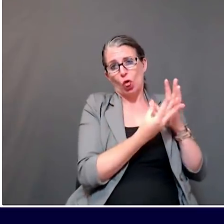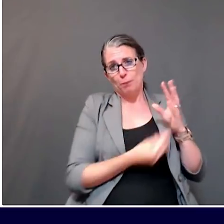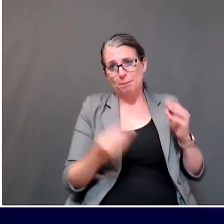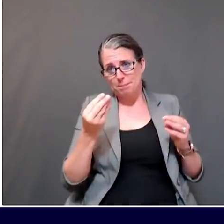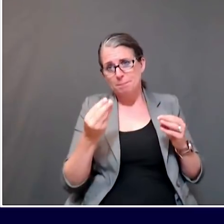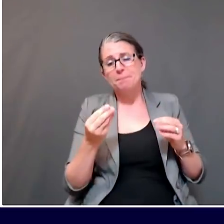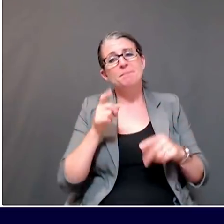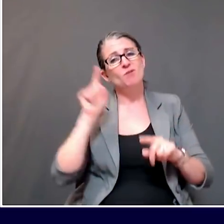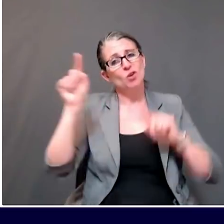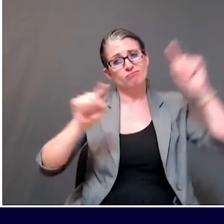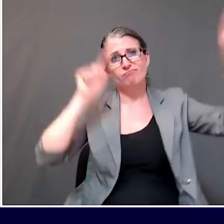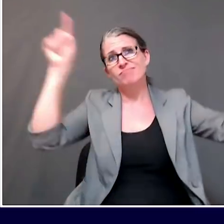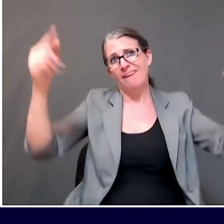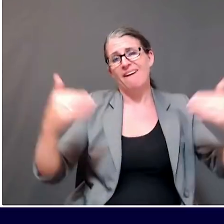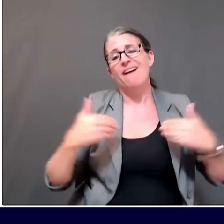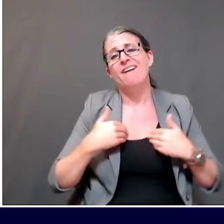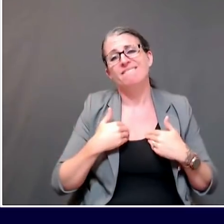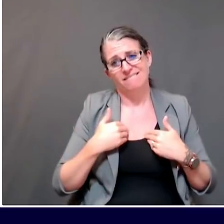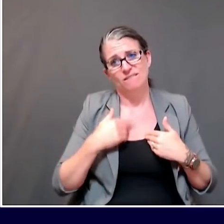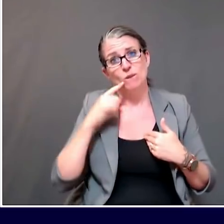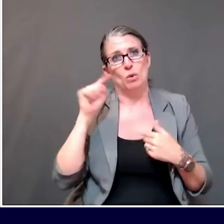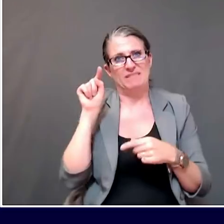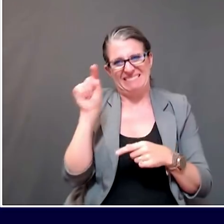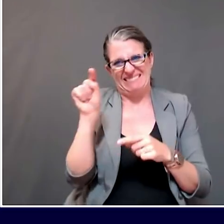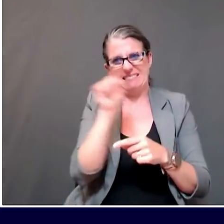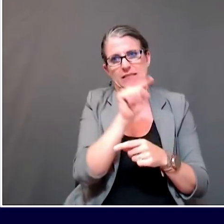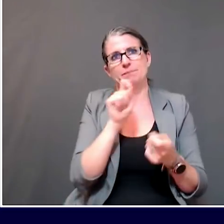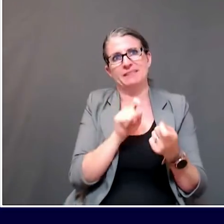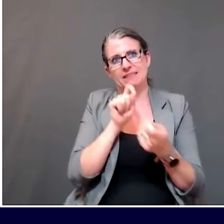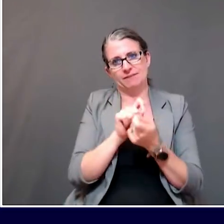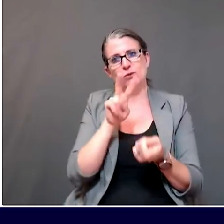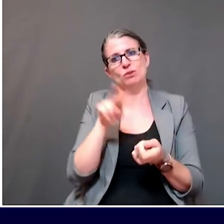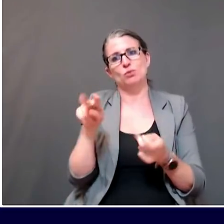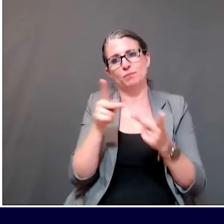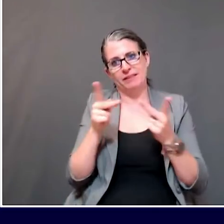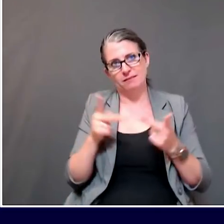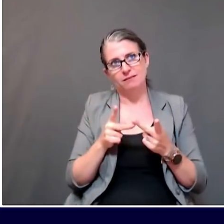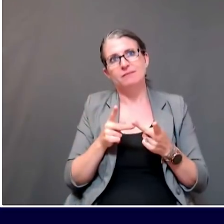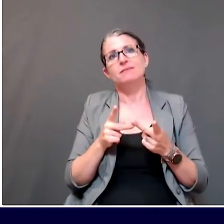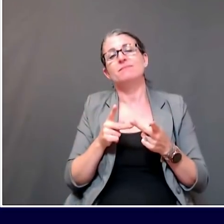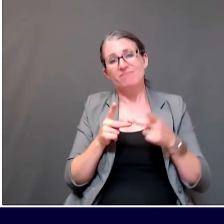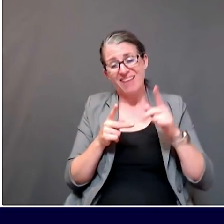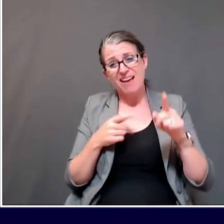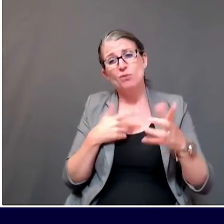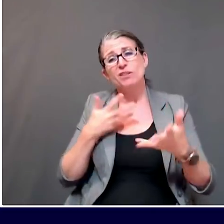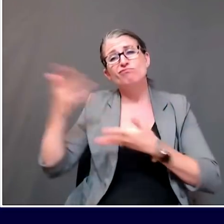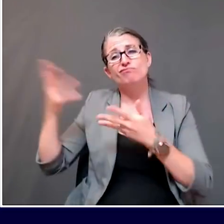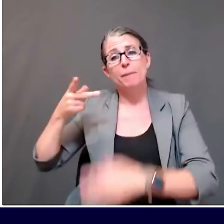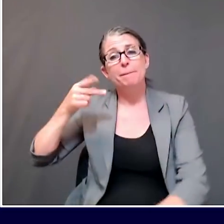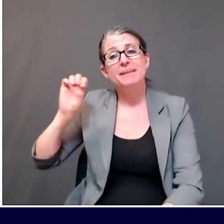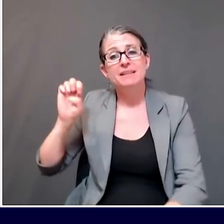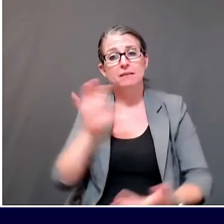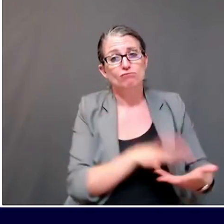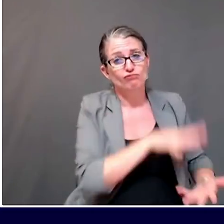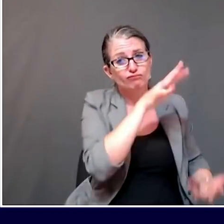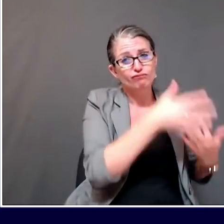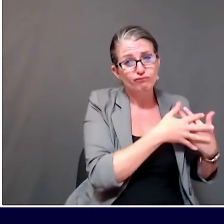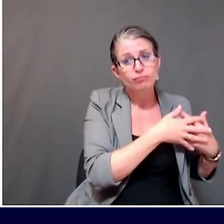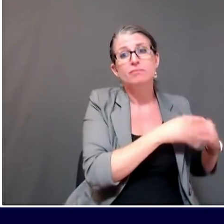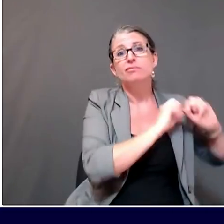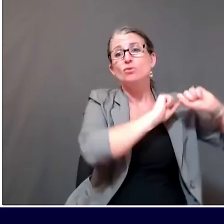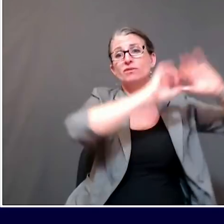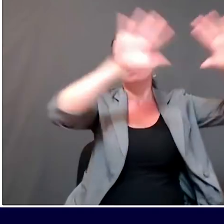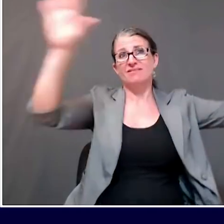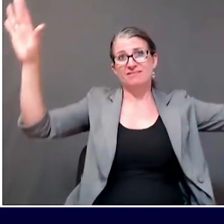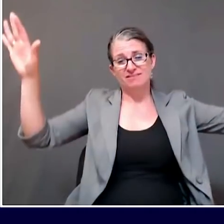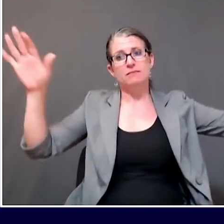with Maine manufacturers of PPE, recognizing that even that personal protective equipment may become scarce if indeed